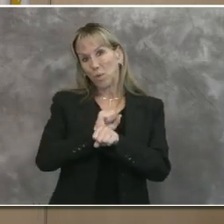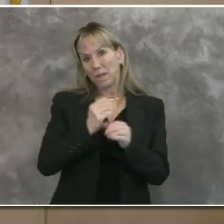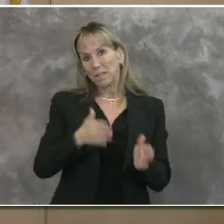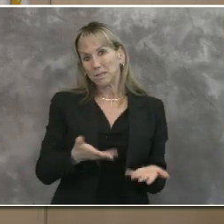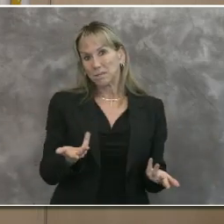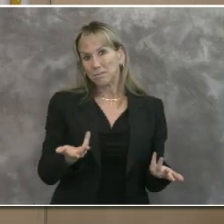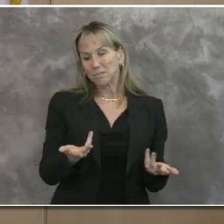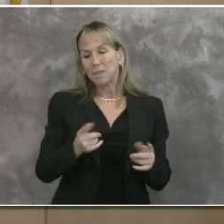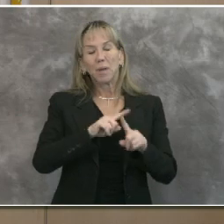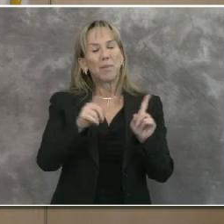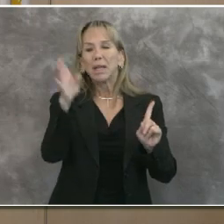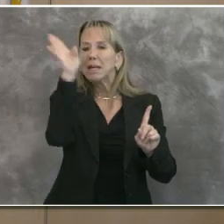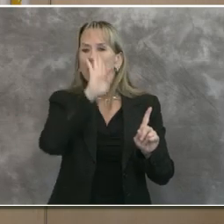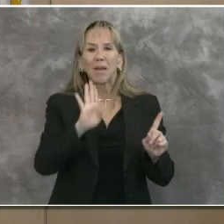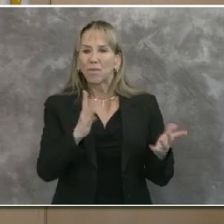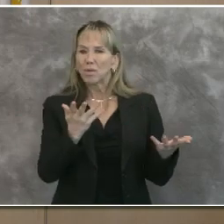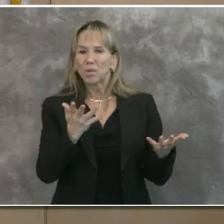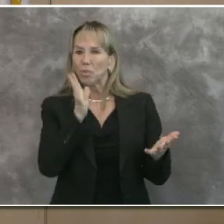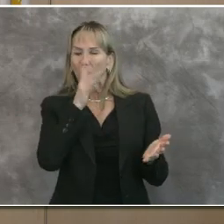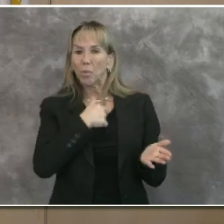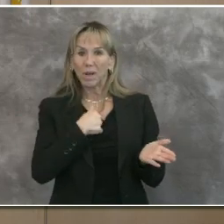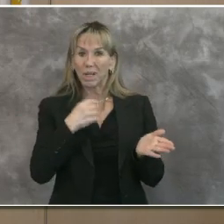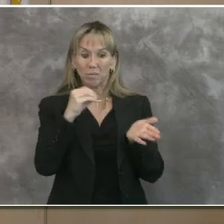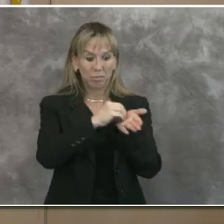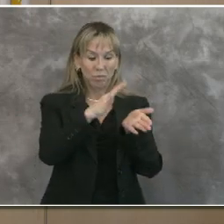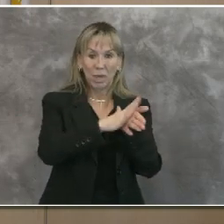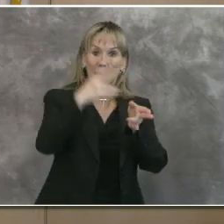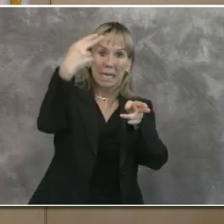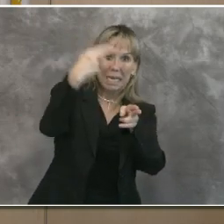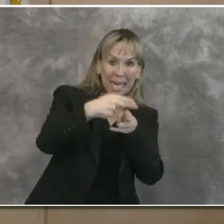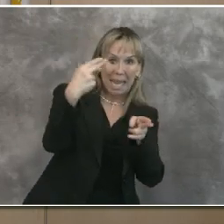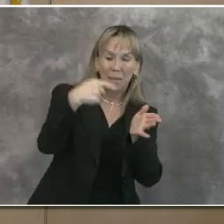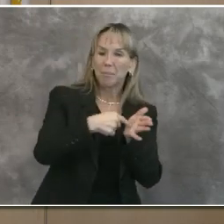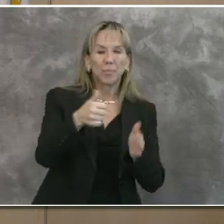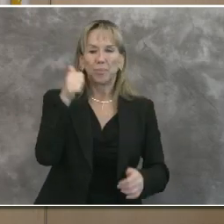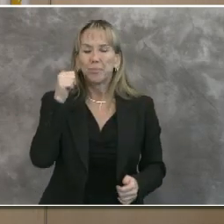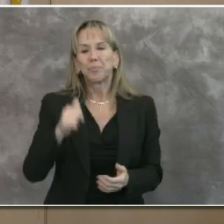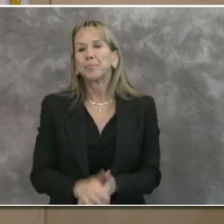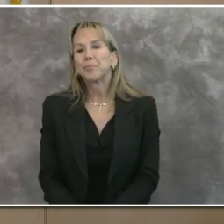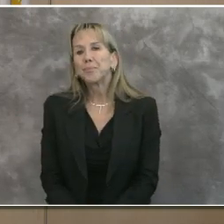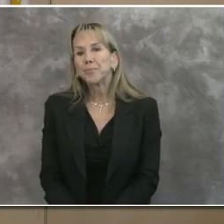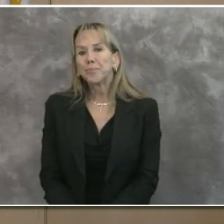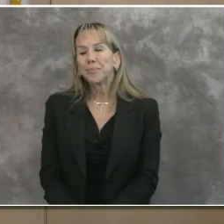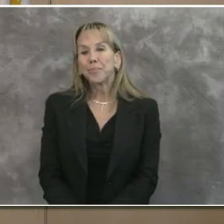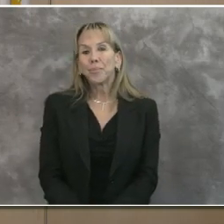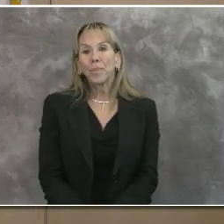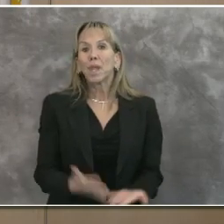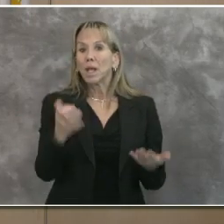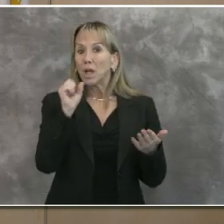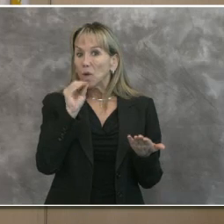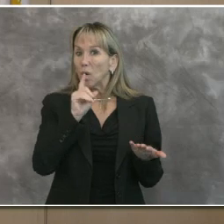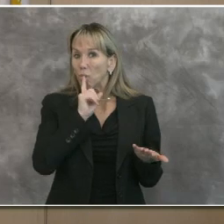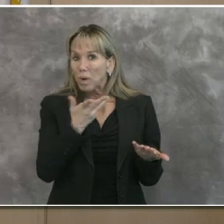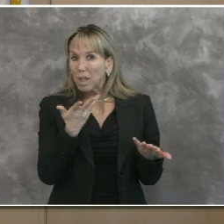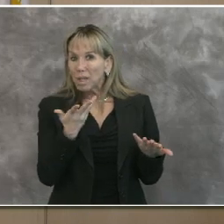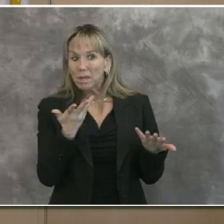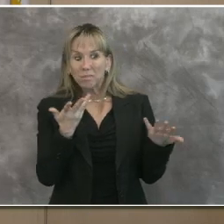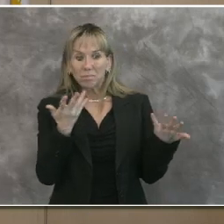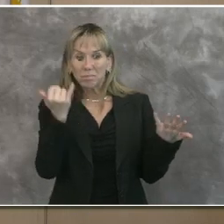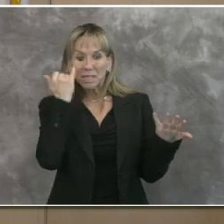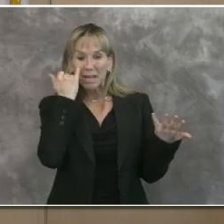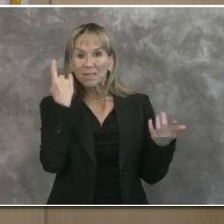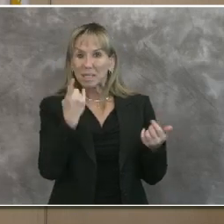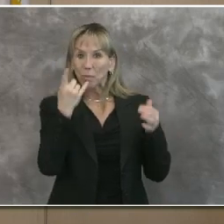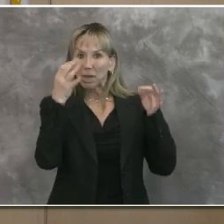employees, but never is a specific name identified. So their direction should come from their doctor if they decide